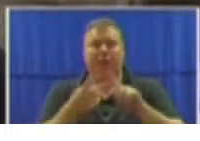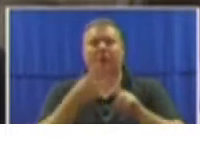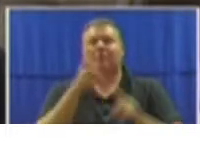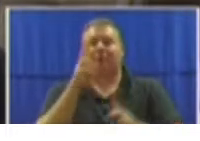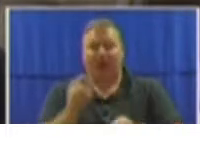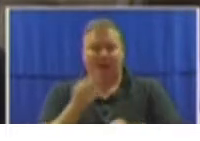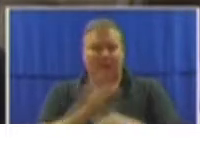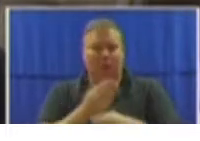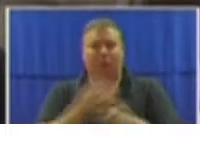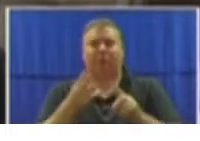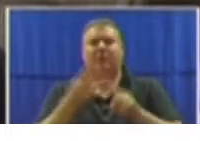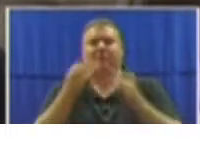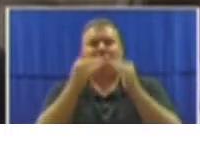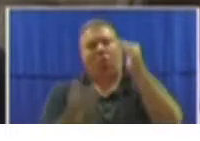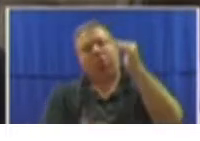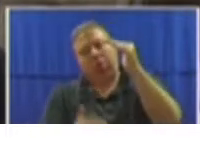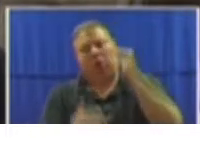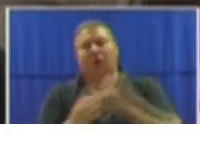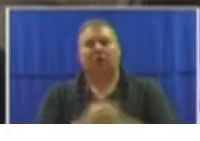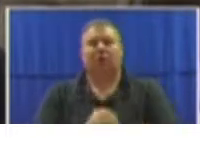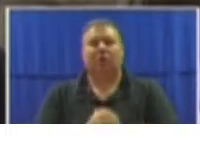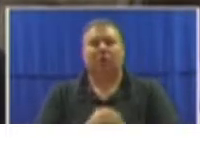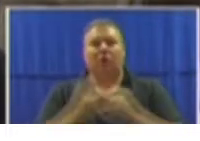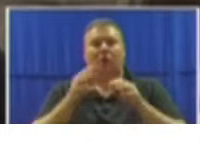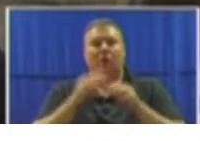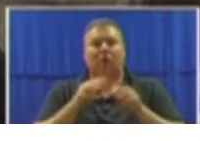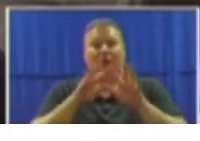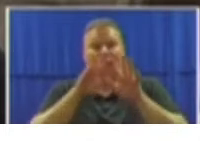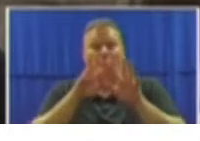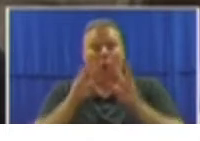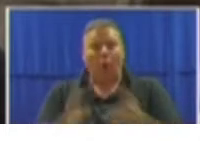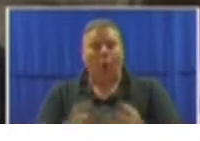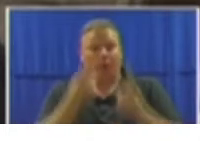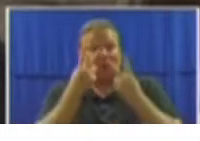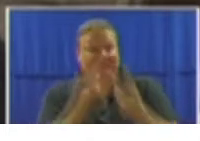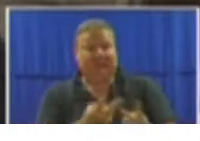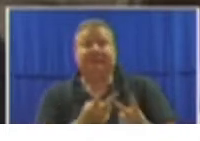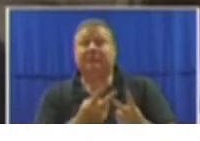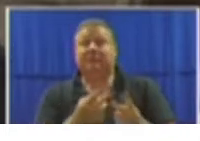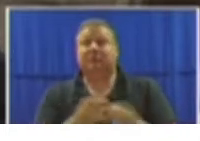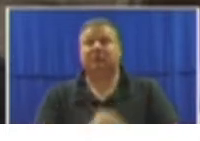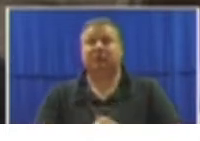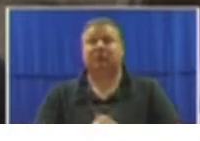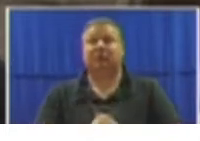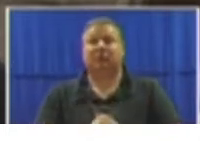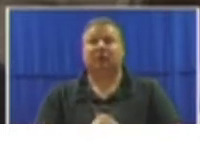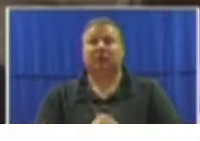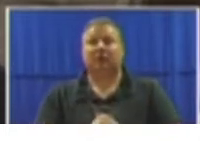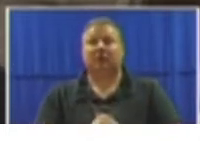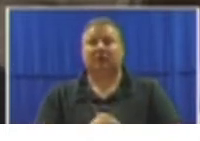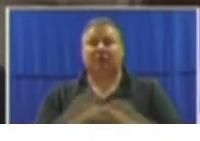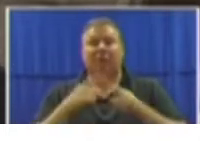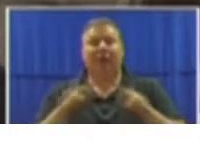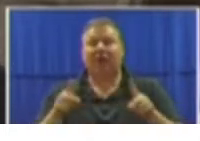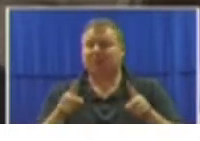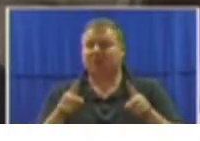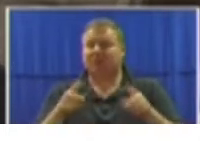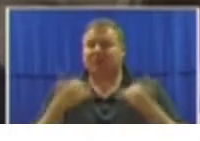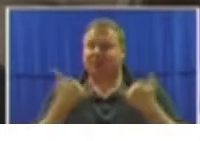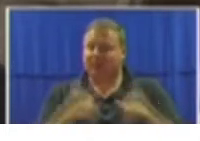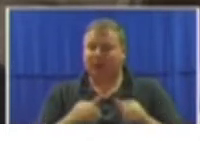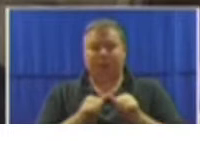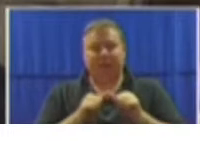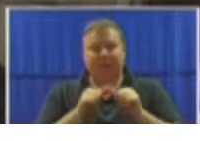and inequality are now global outliers. And yet, we still persist with